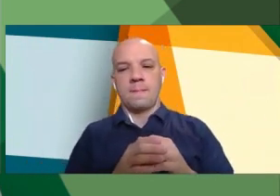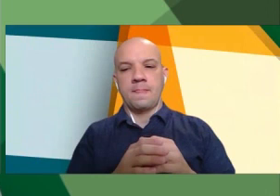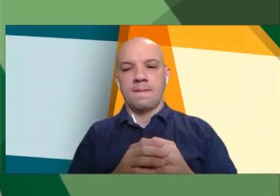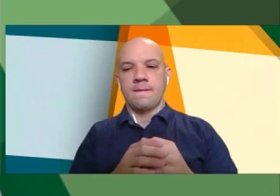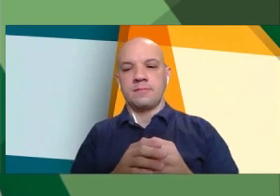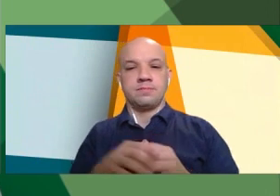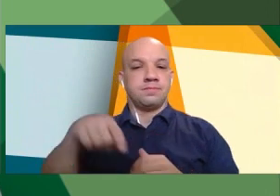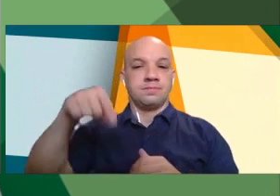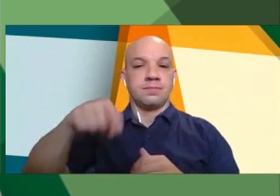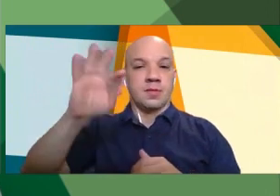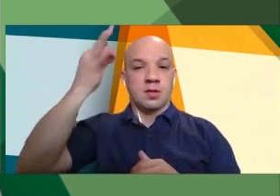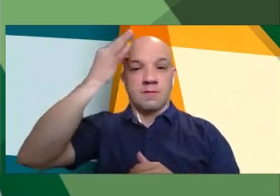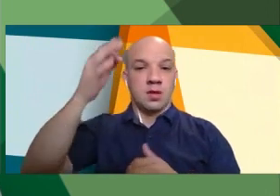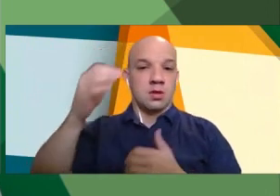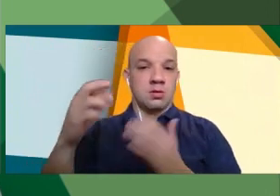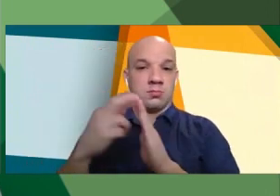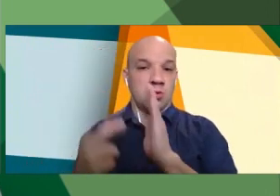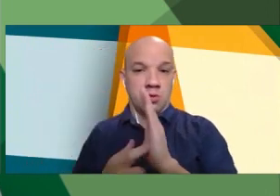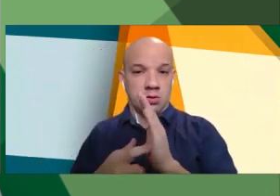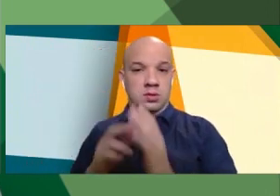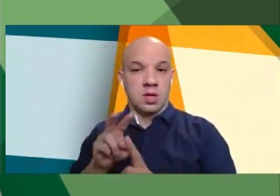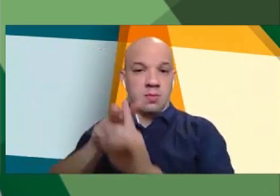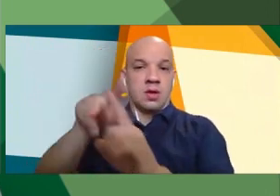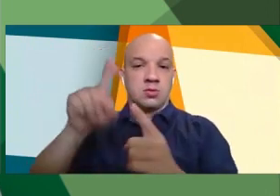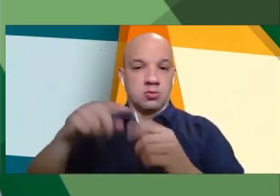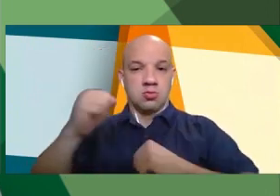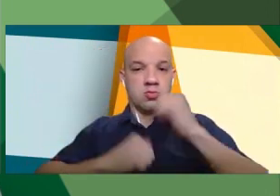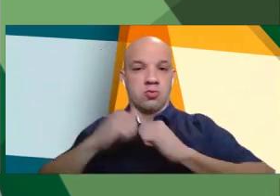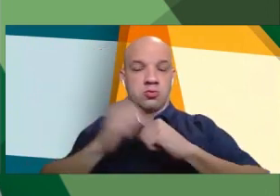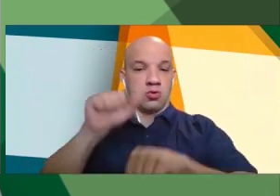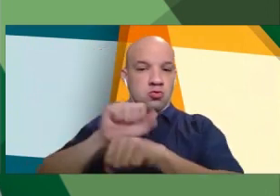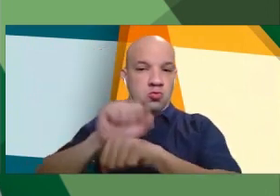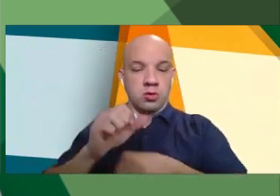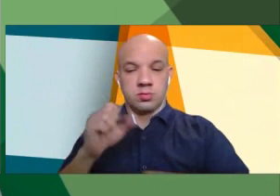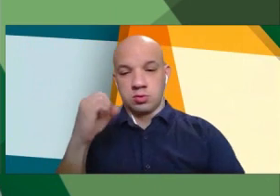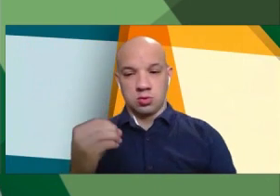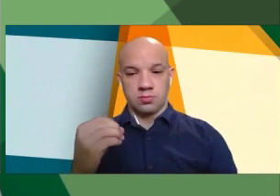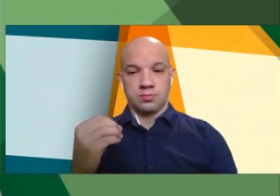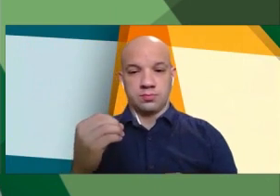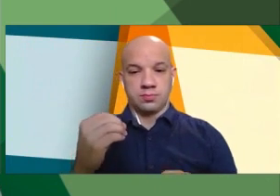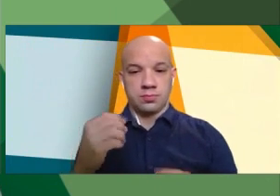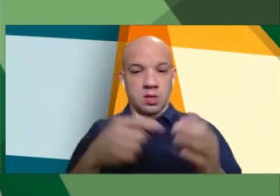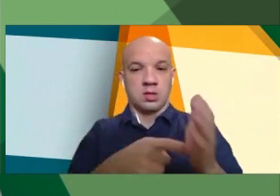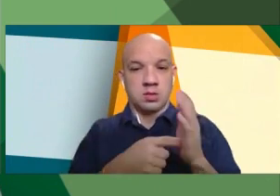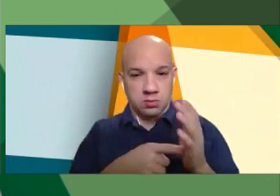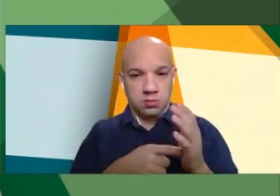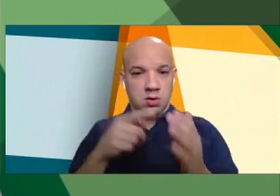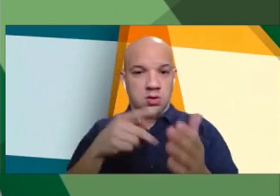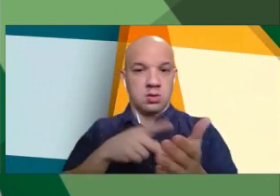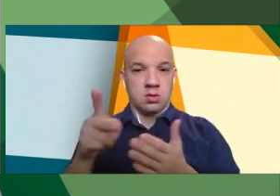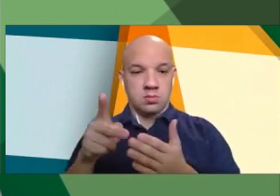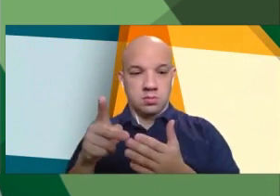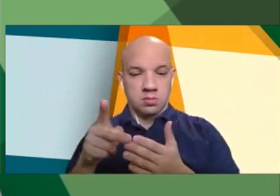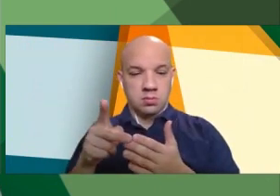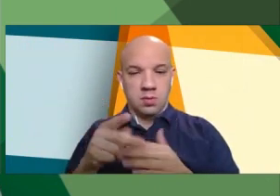federal regulation that applies to construction work. So it requires the payment of prevailing wage rates